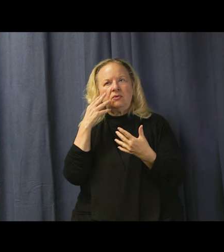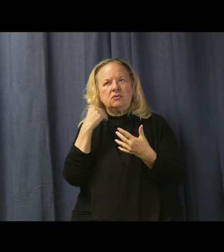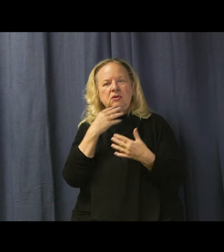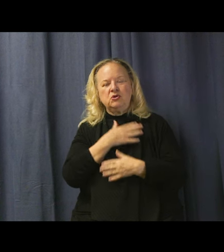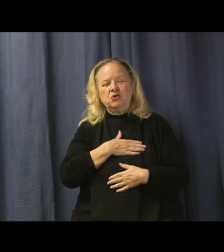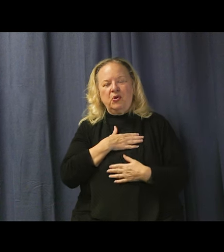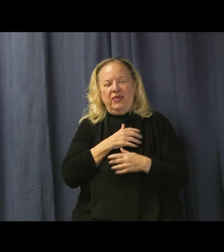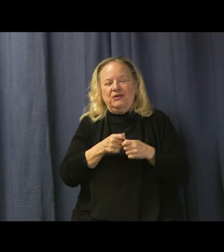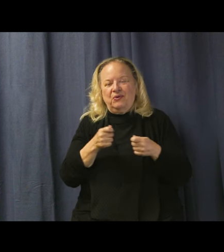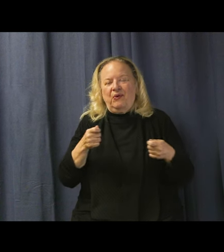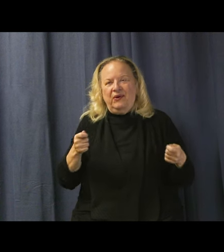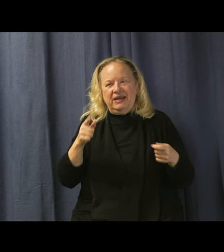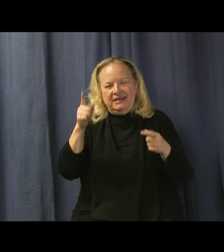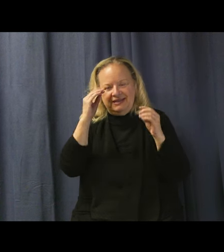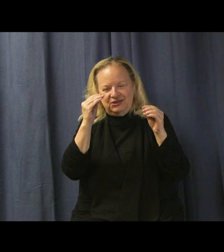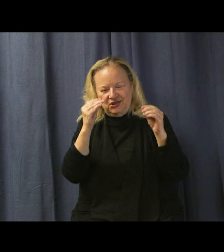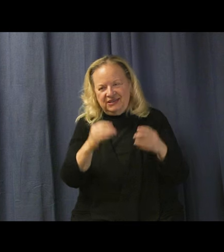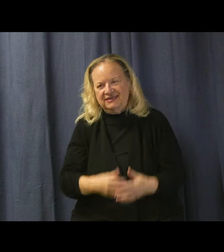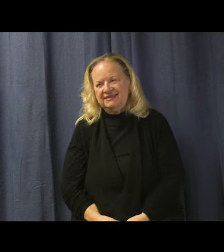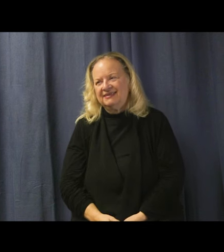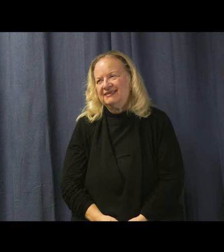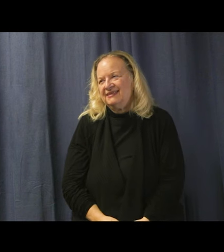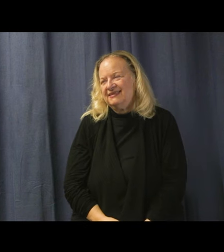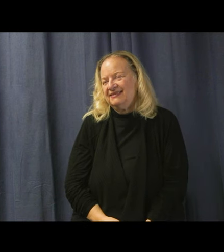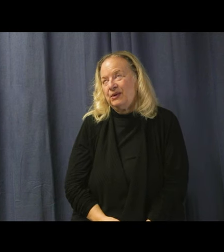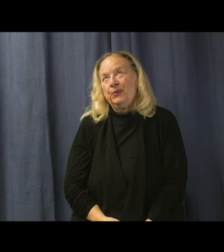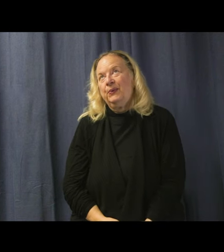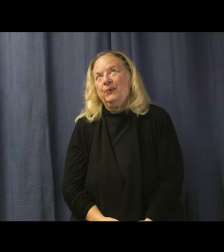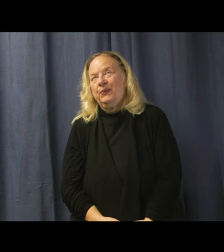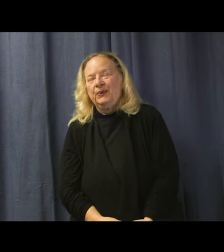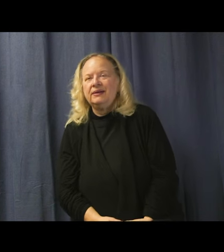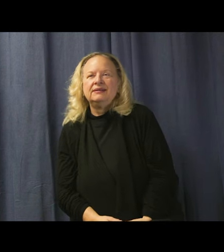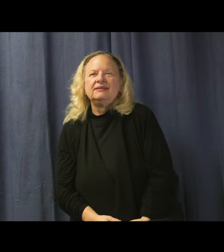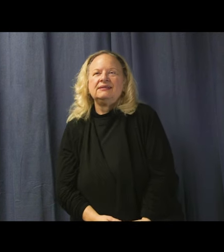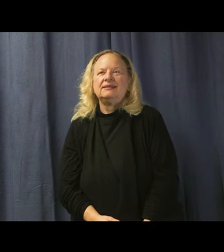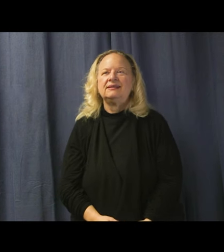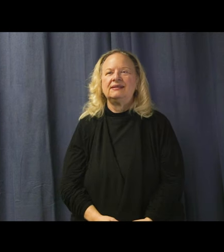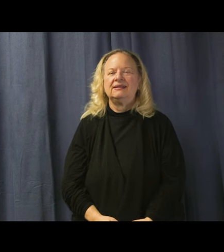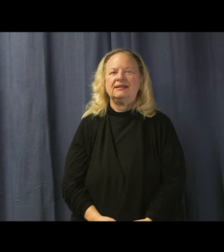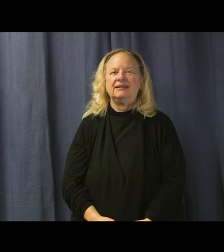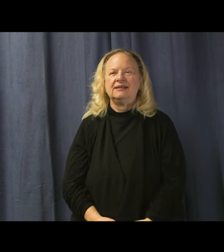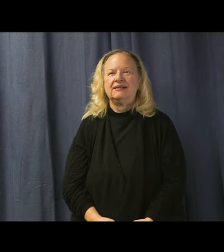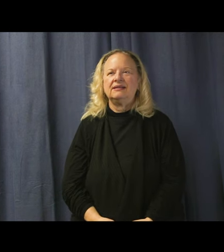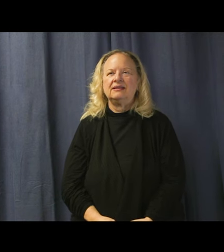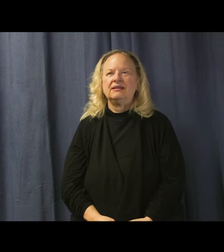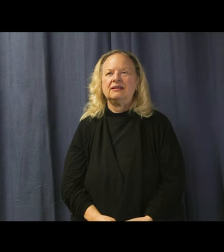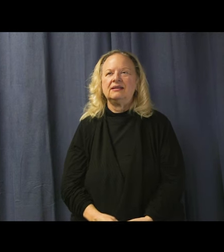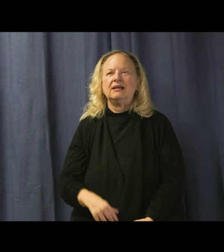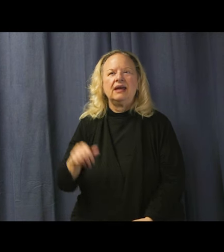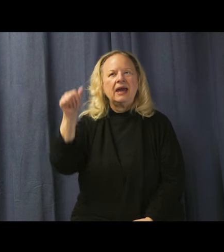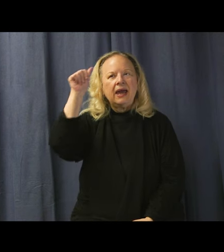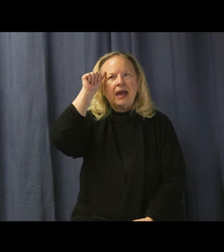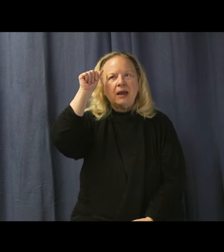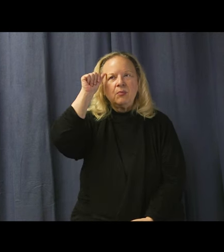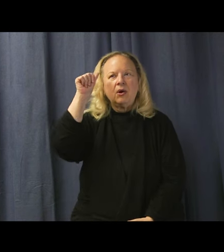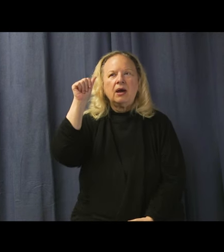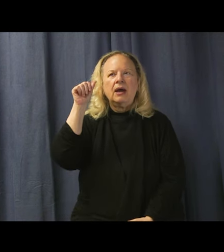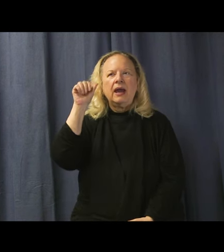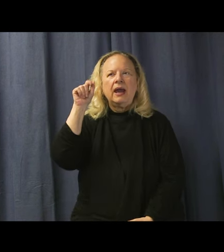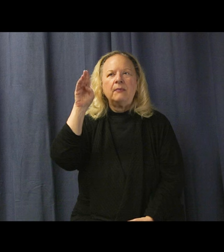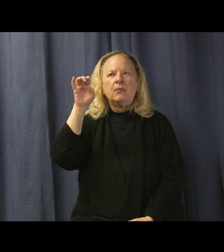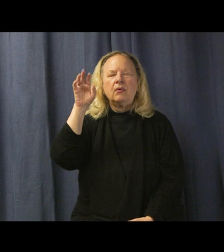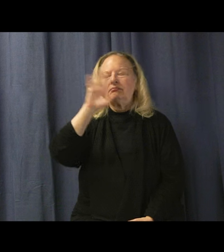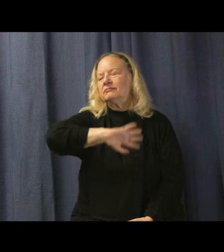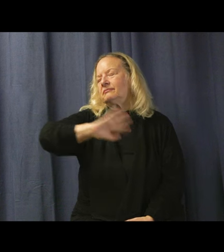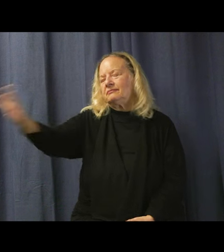the Torah portions with us this year. Woo! And in case you did not know, Abraham was born the same time